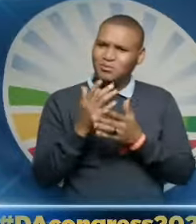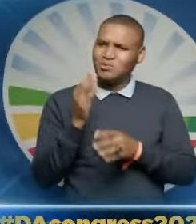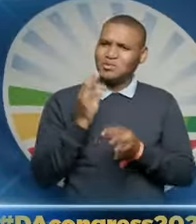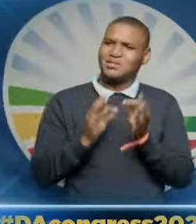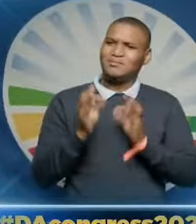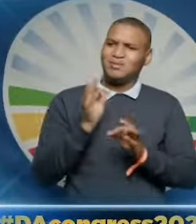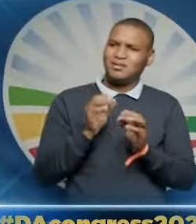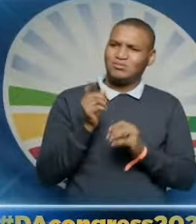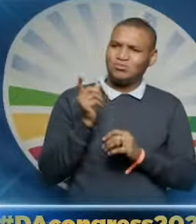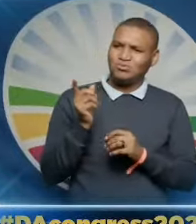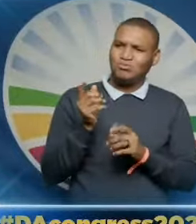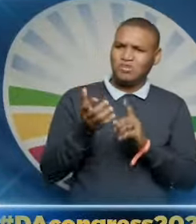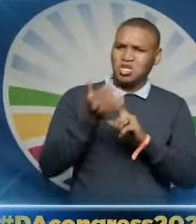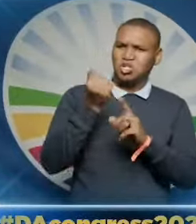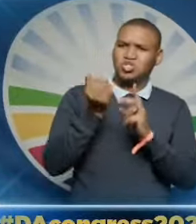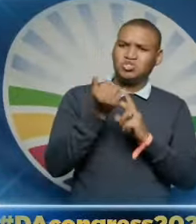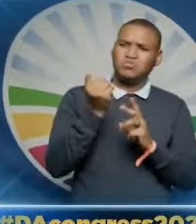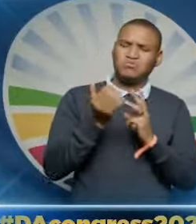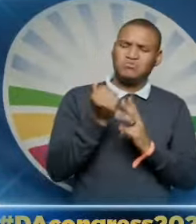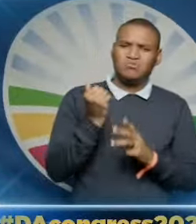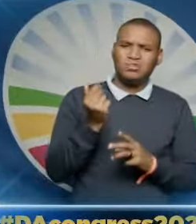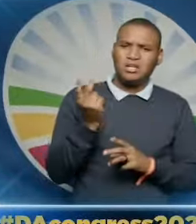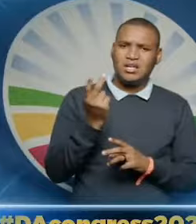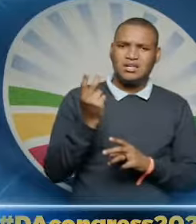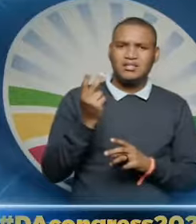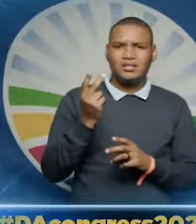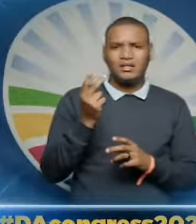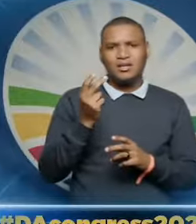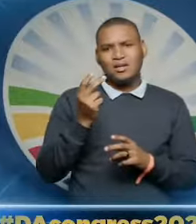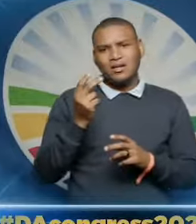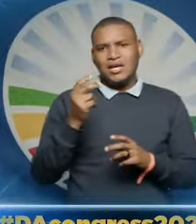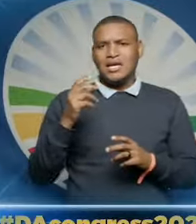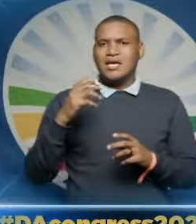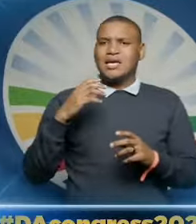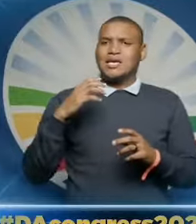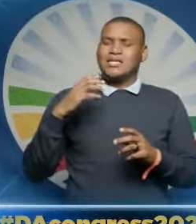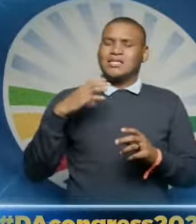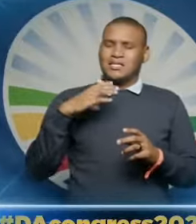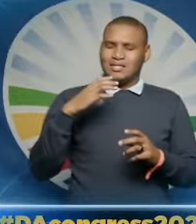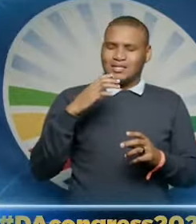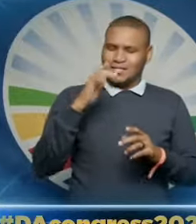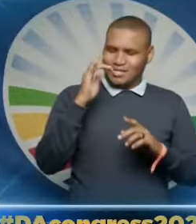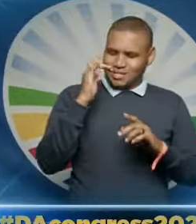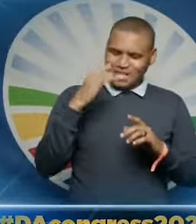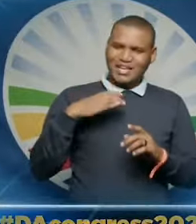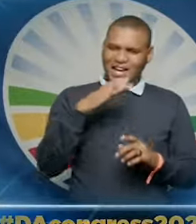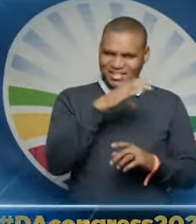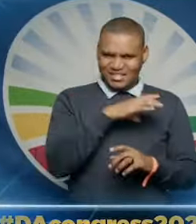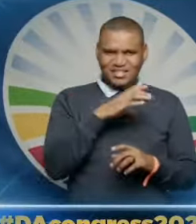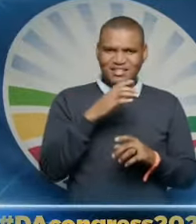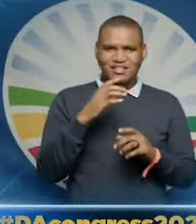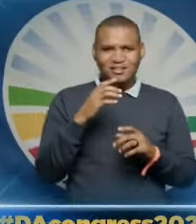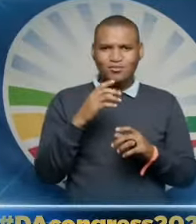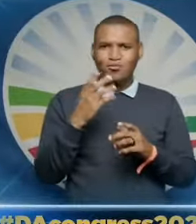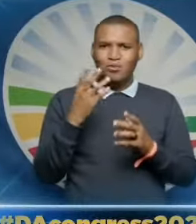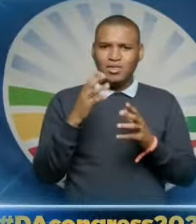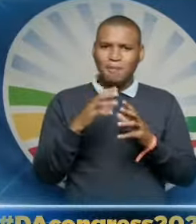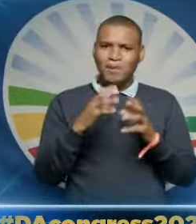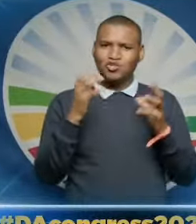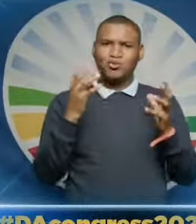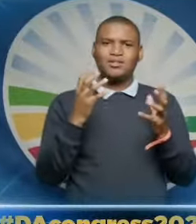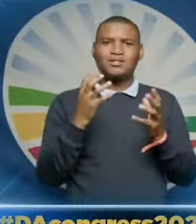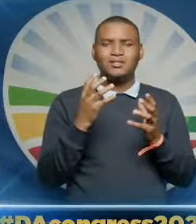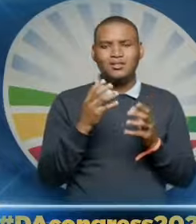of the things that you've achieved as a city with an outright majority? So I'll give a very